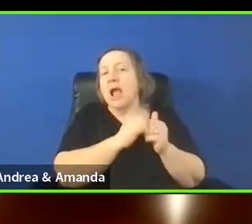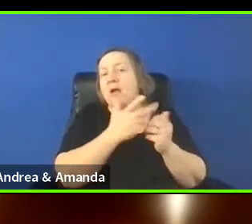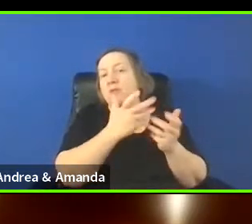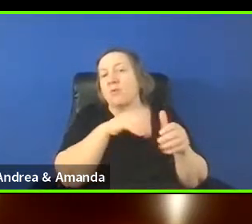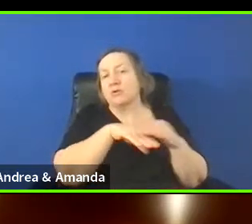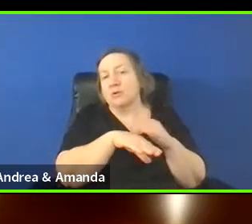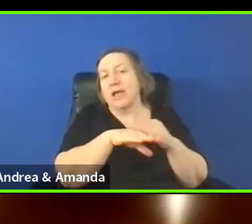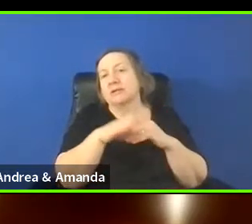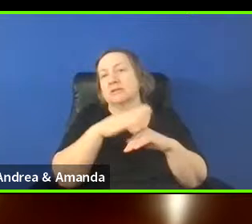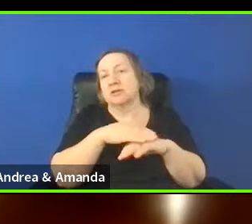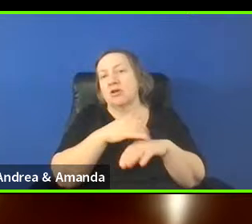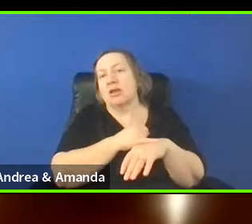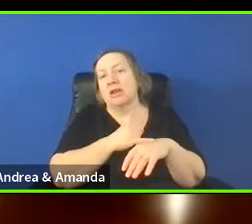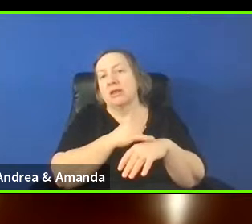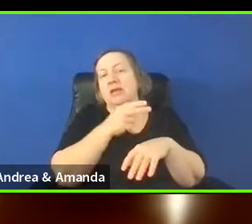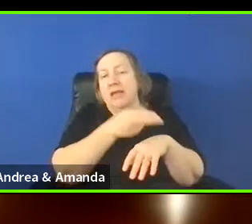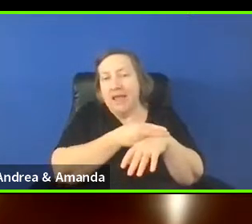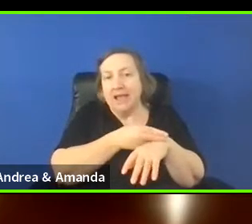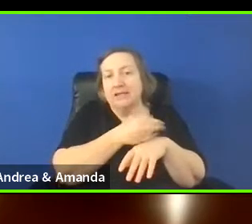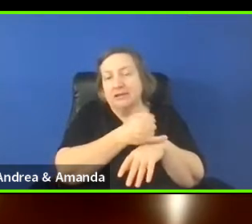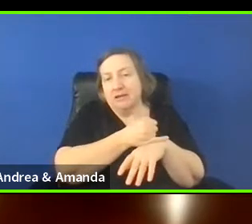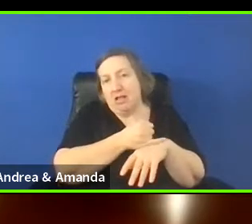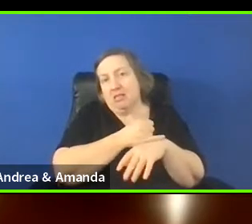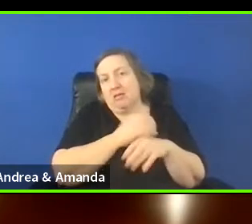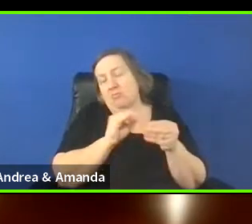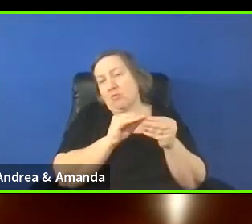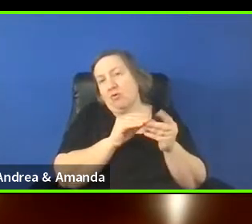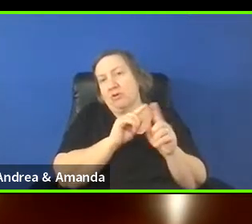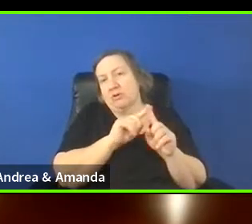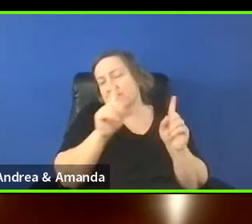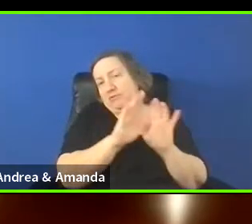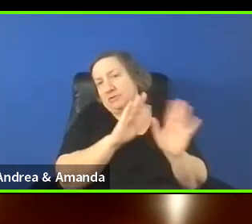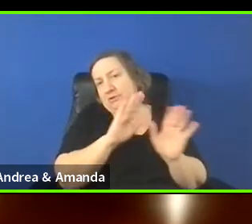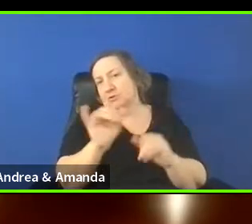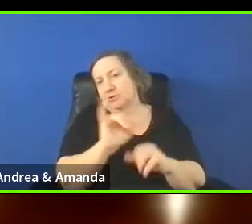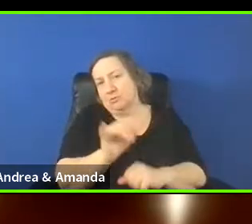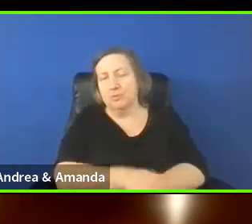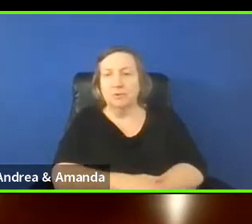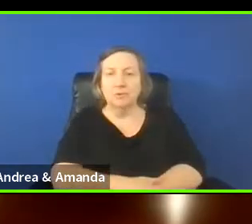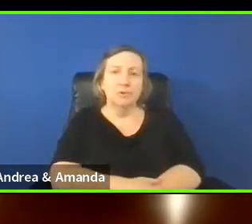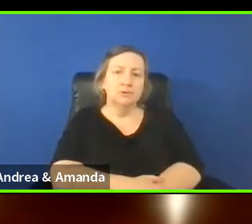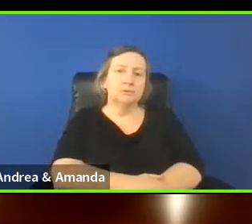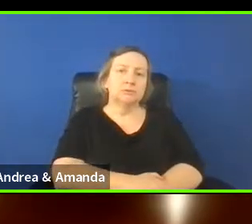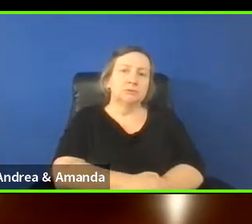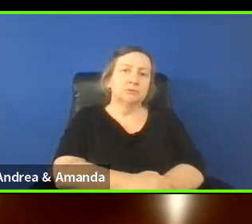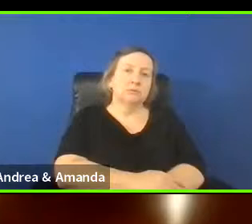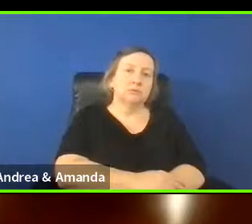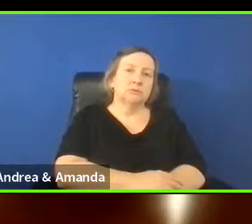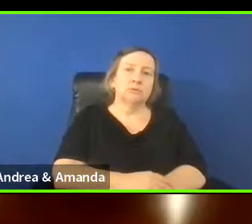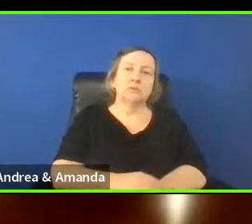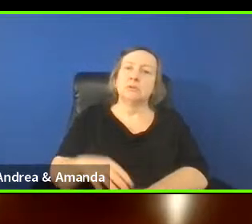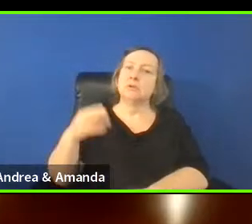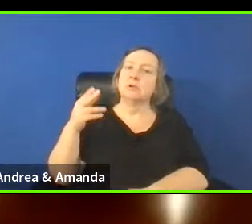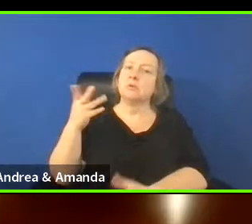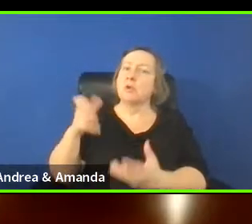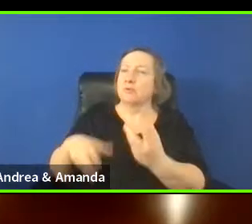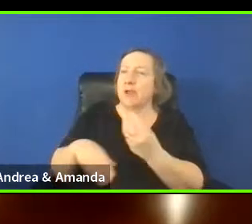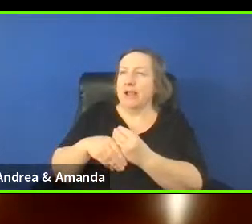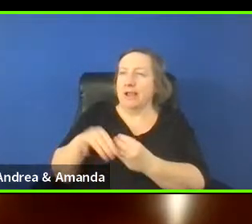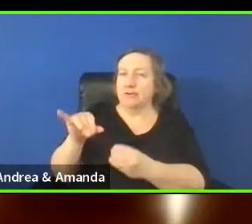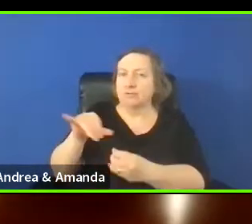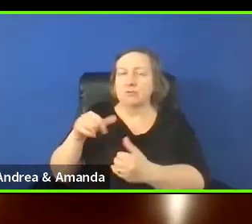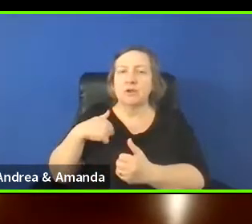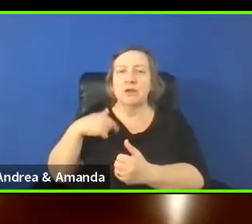access Hayden Island. So there was some differentiation in that space as well. I would also add I think it was